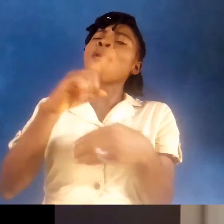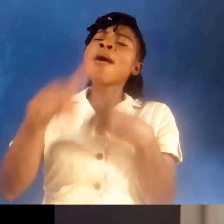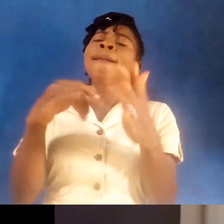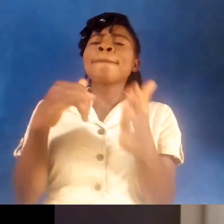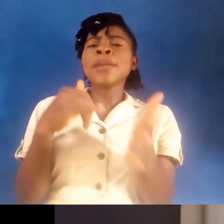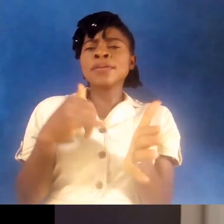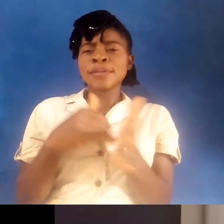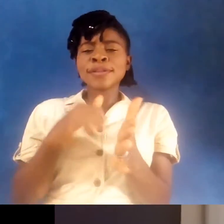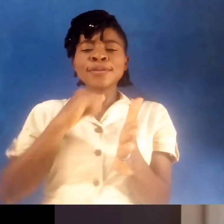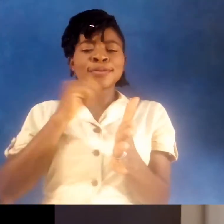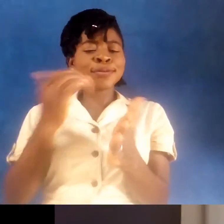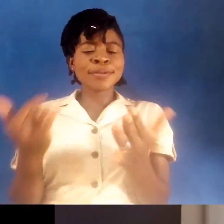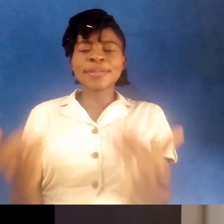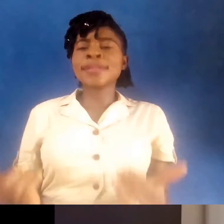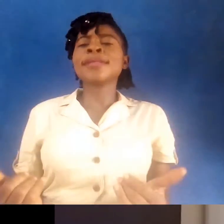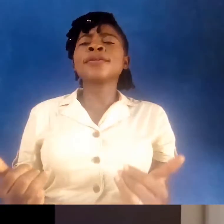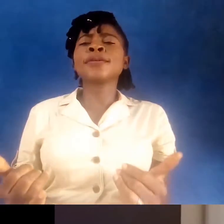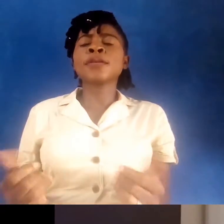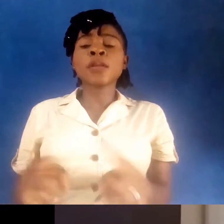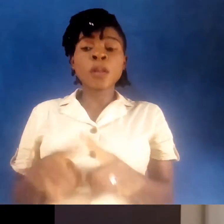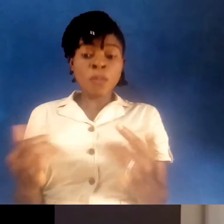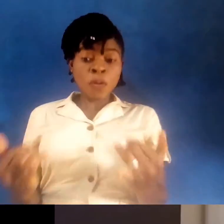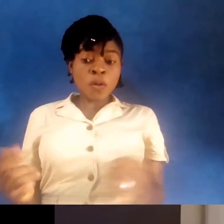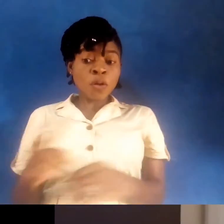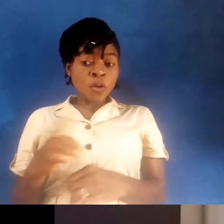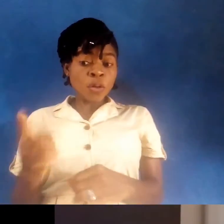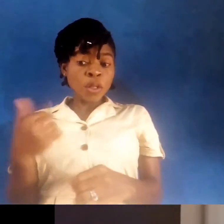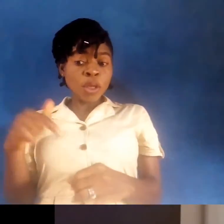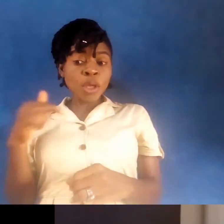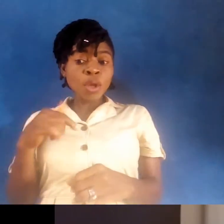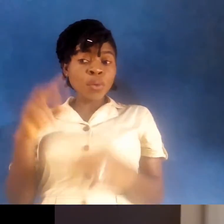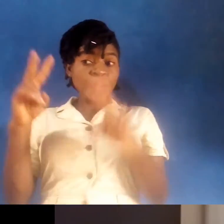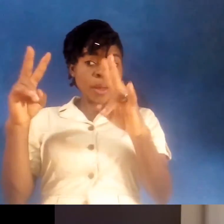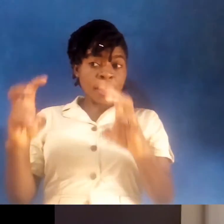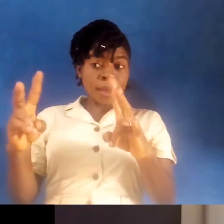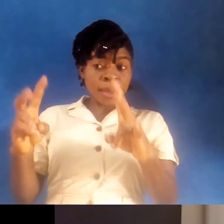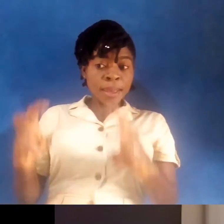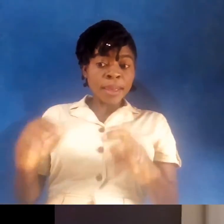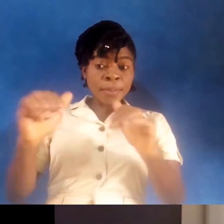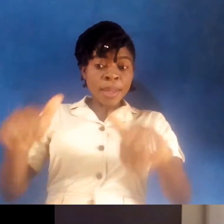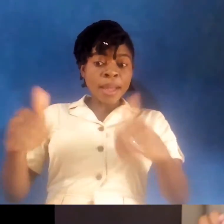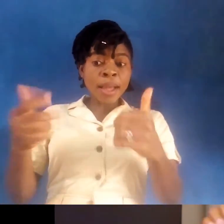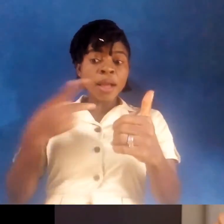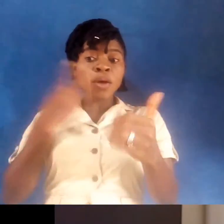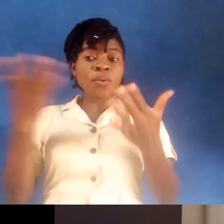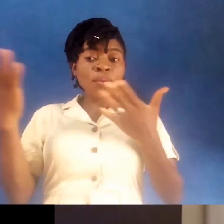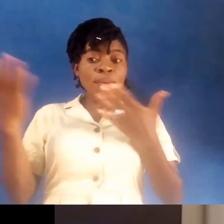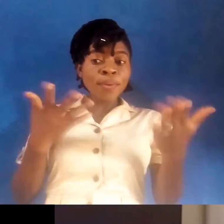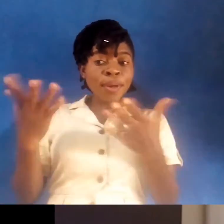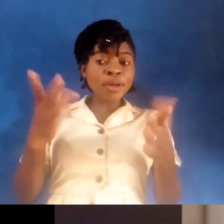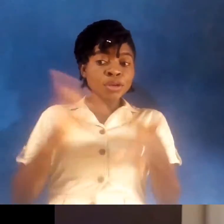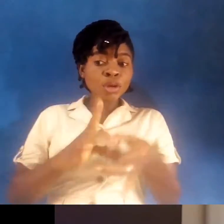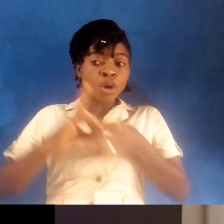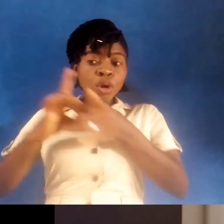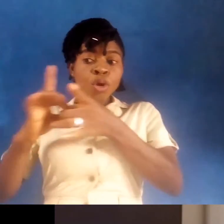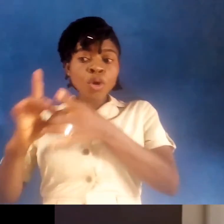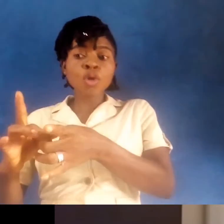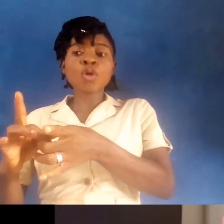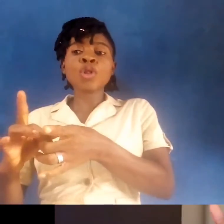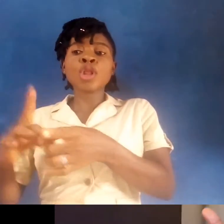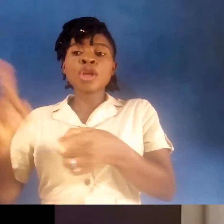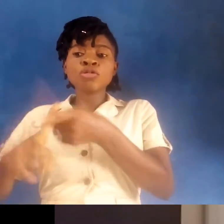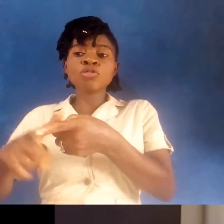future, if not in the next volume of this topic. But today we are looking at how gestures